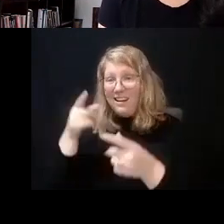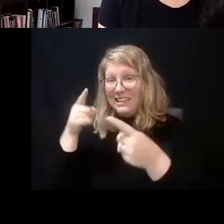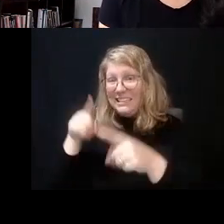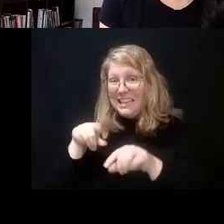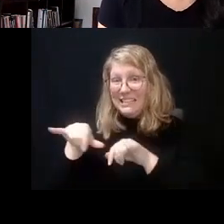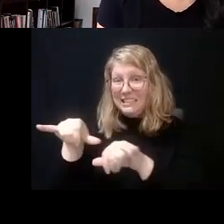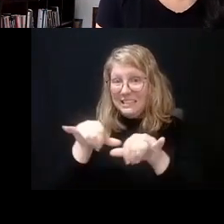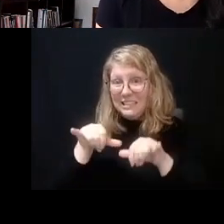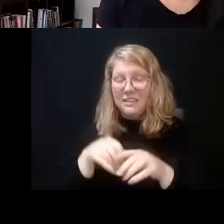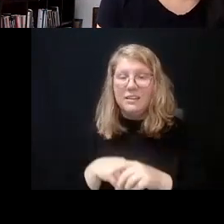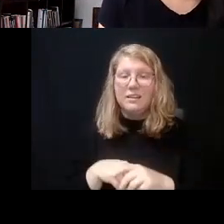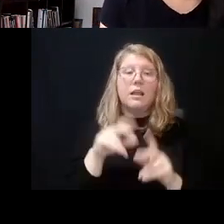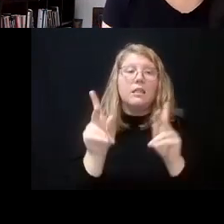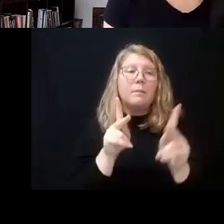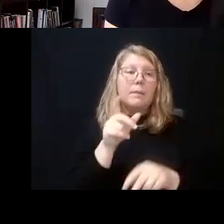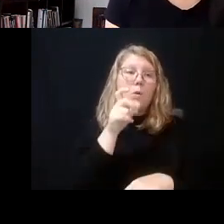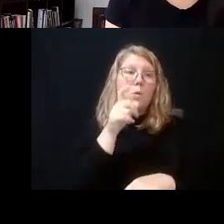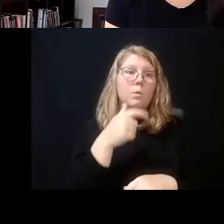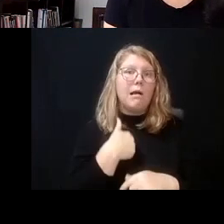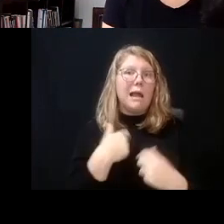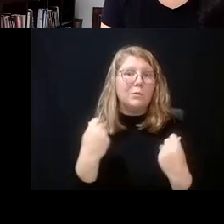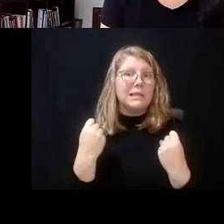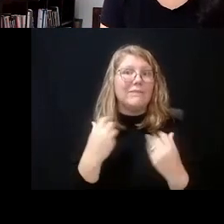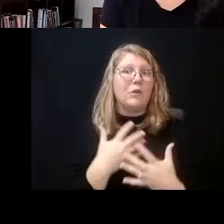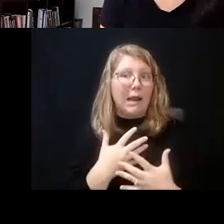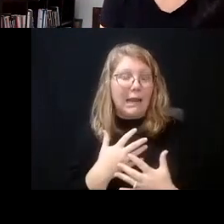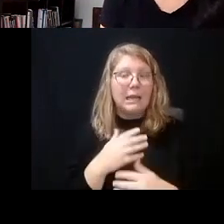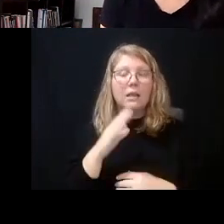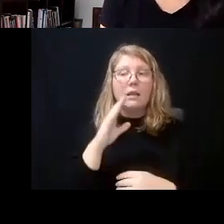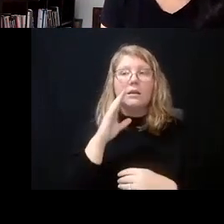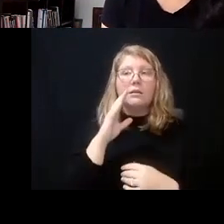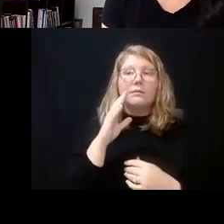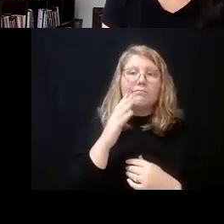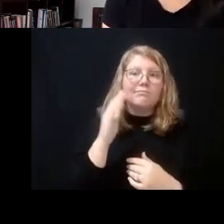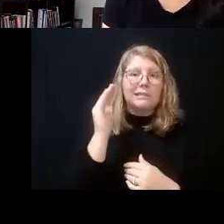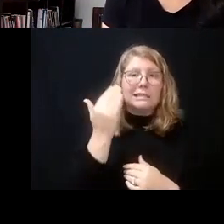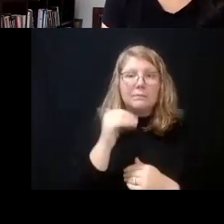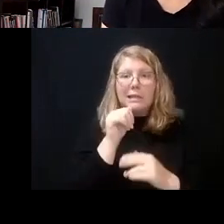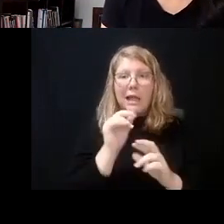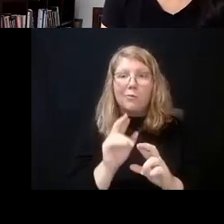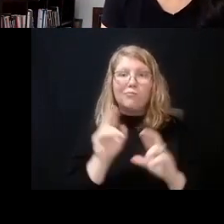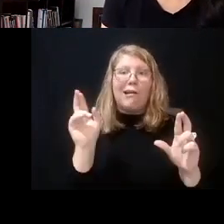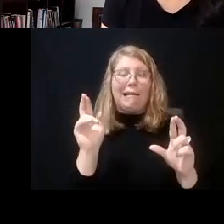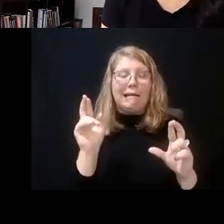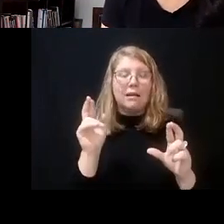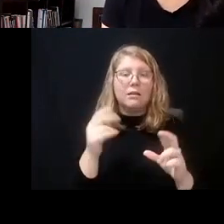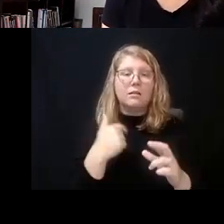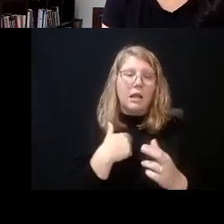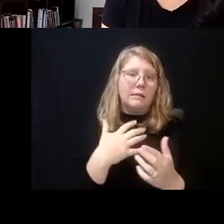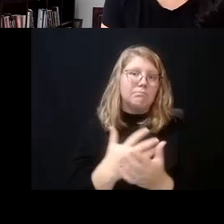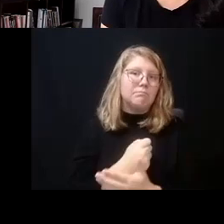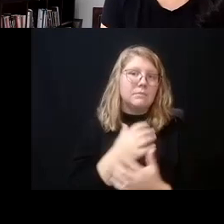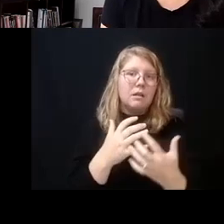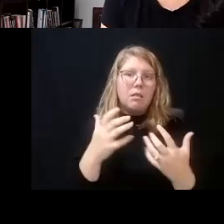the people who I was afraid might not be ready for this change, I did spend a lot of one-on-one time with them